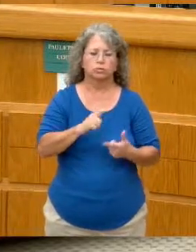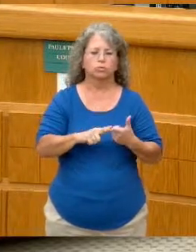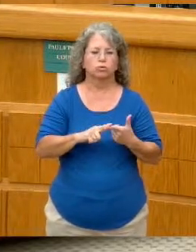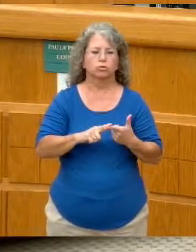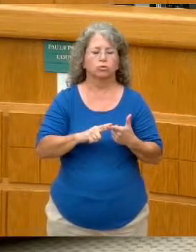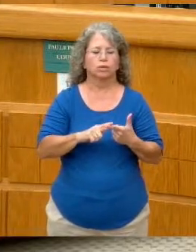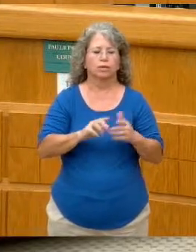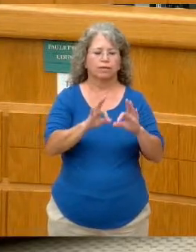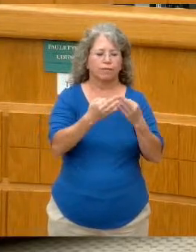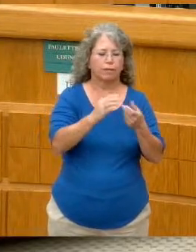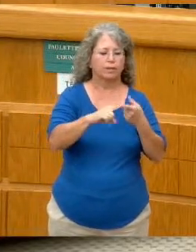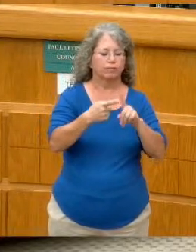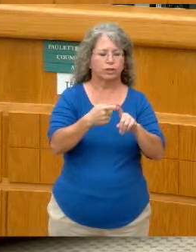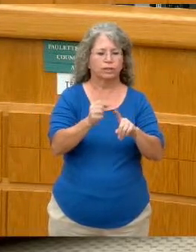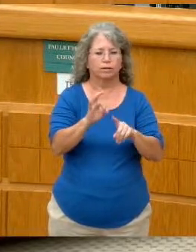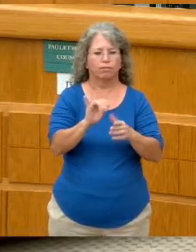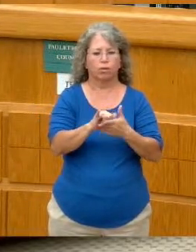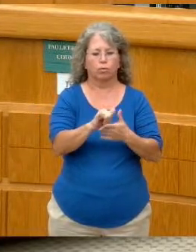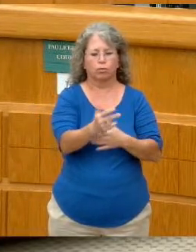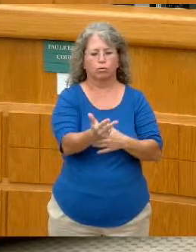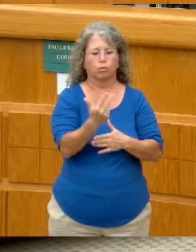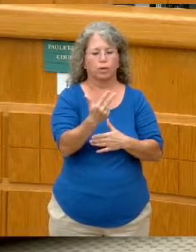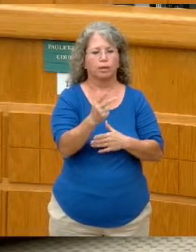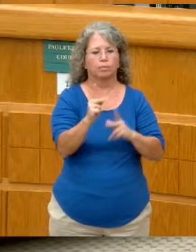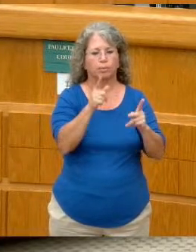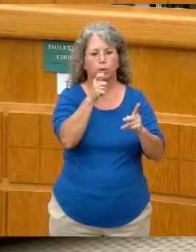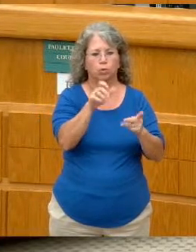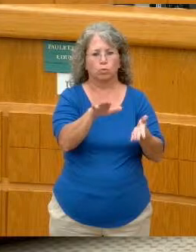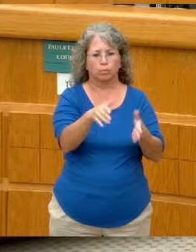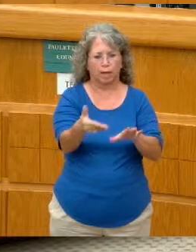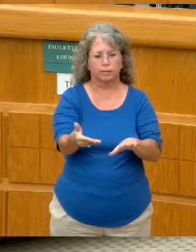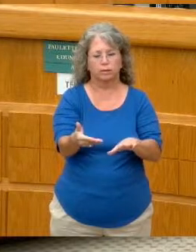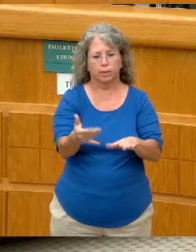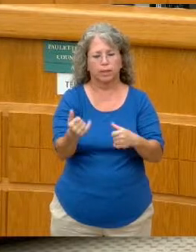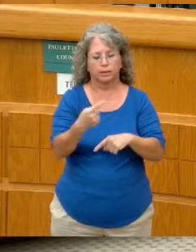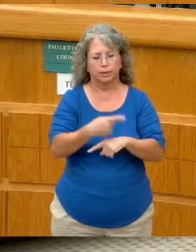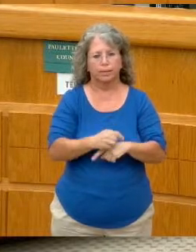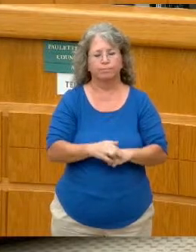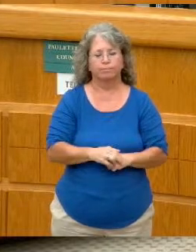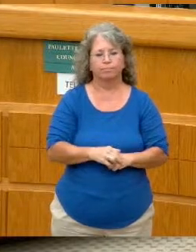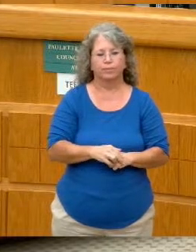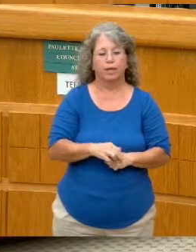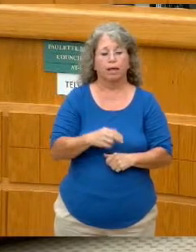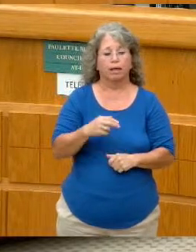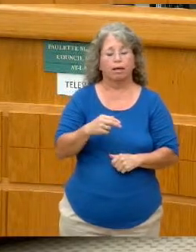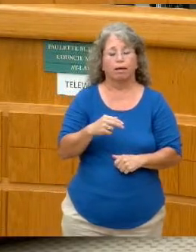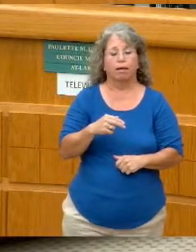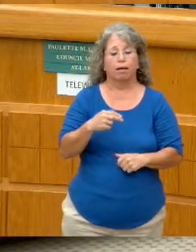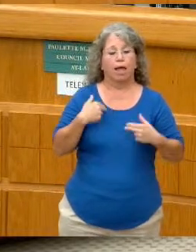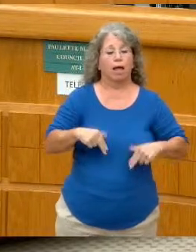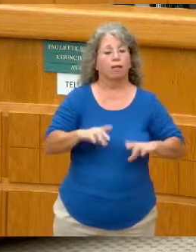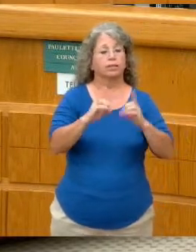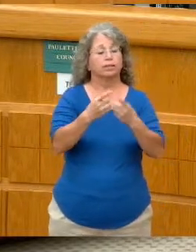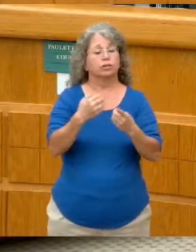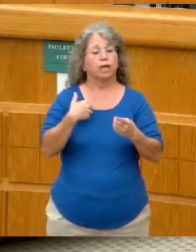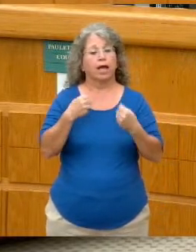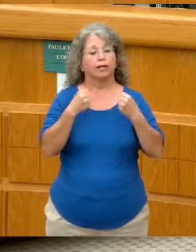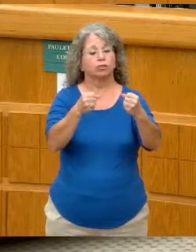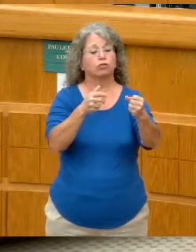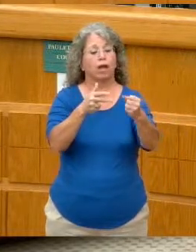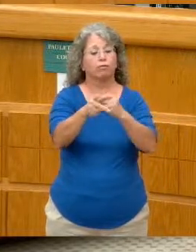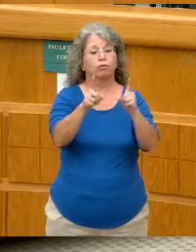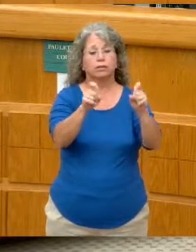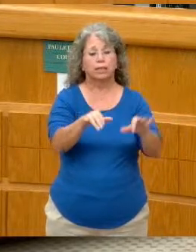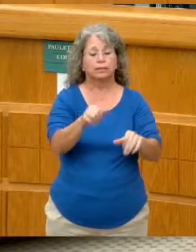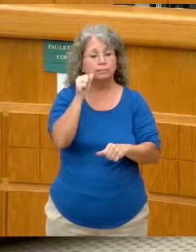to COVID-19 today. The Health District held a drive-through yesterday, and 17 individuals were